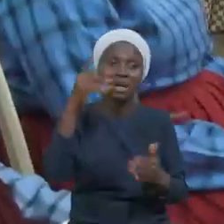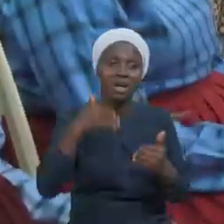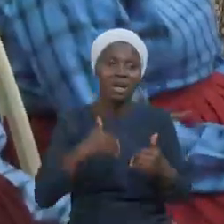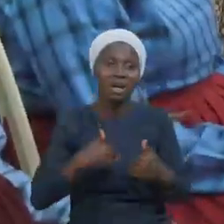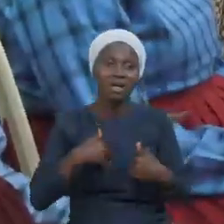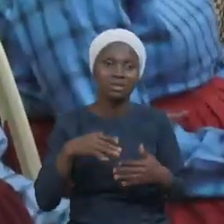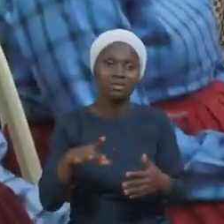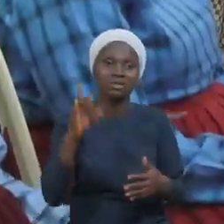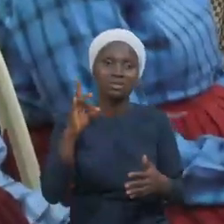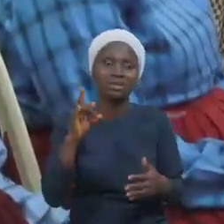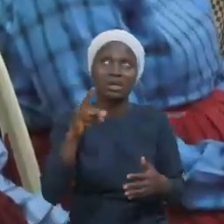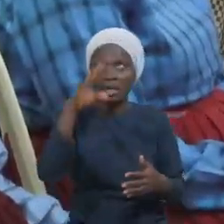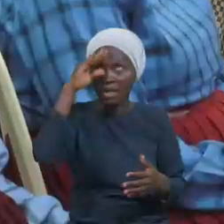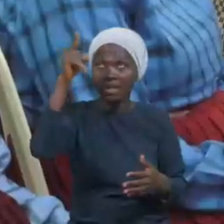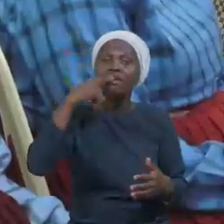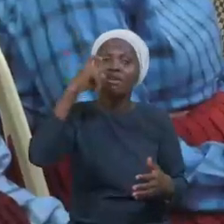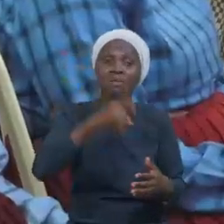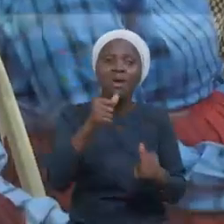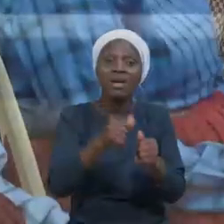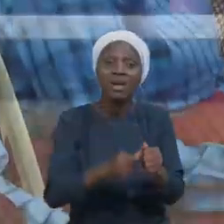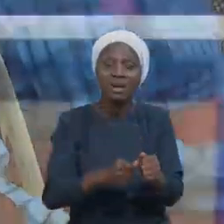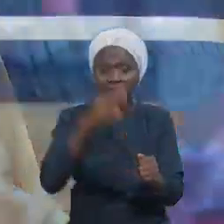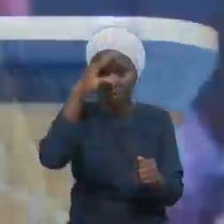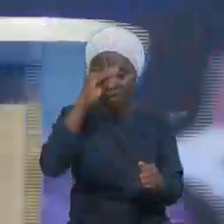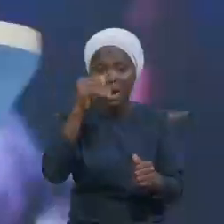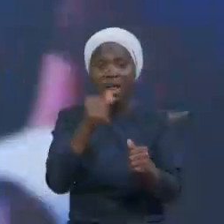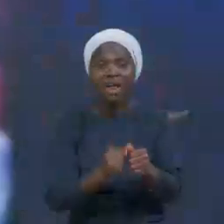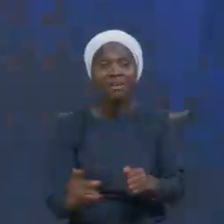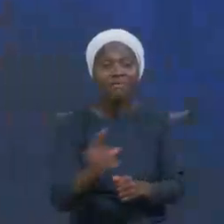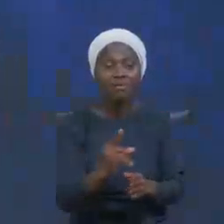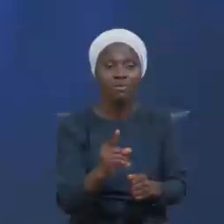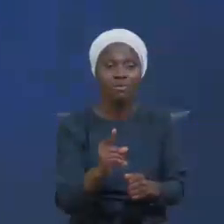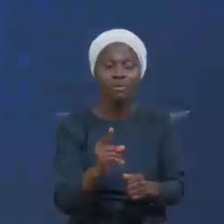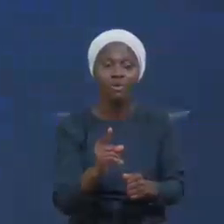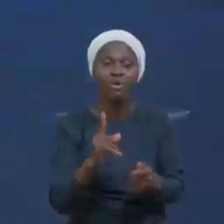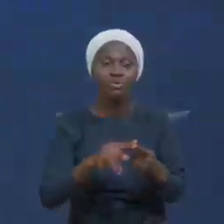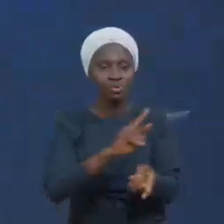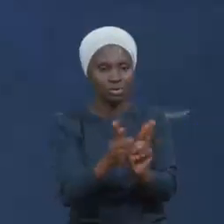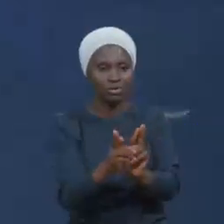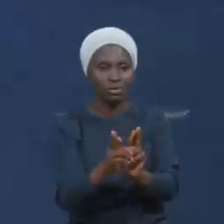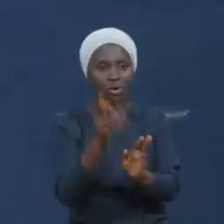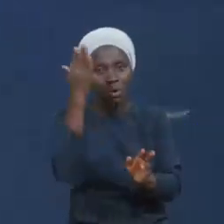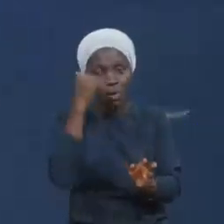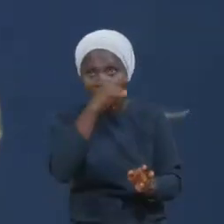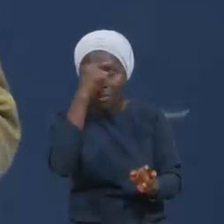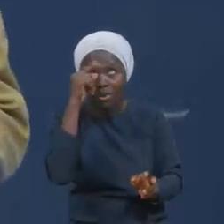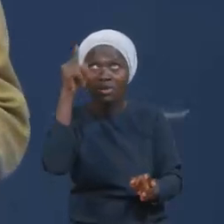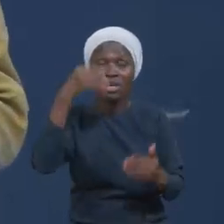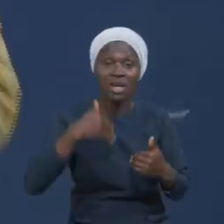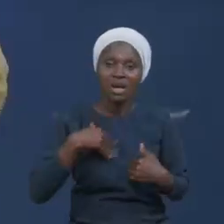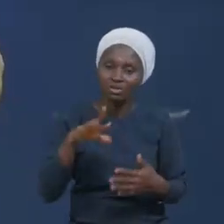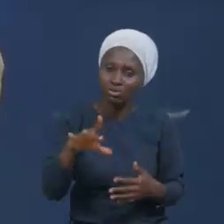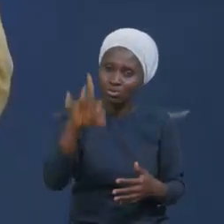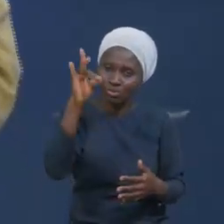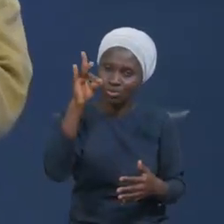man everywhere to repent, because he has appointed a day in the which